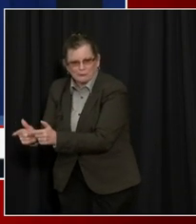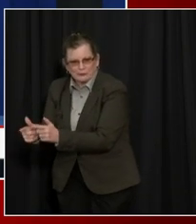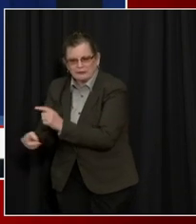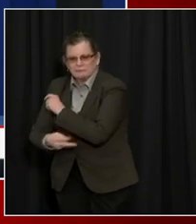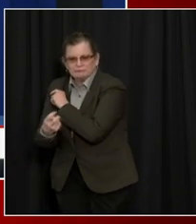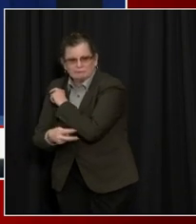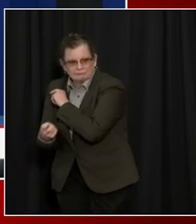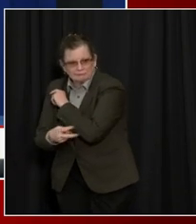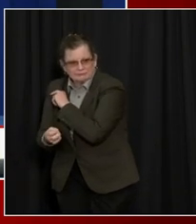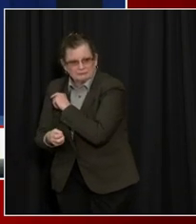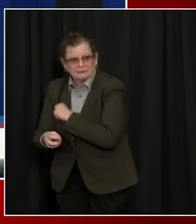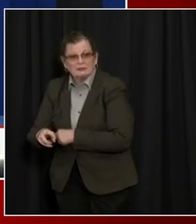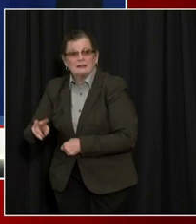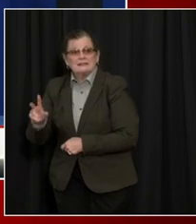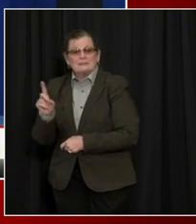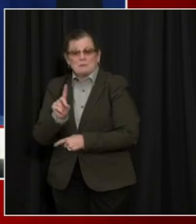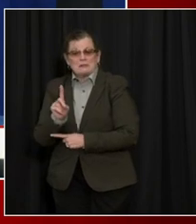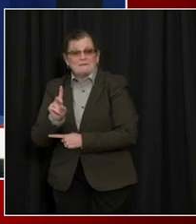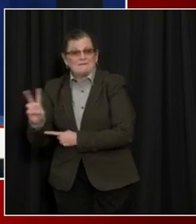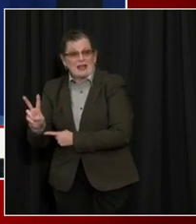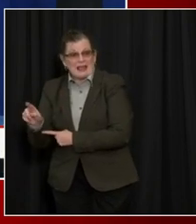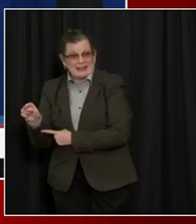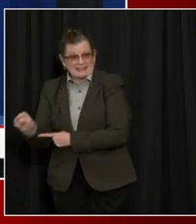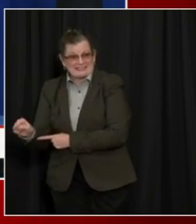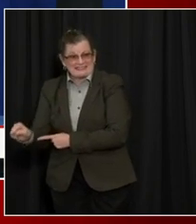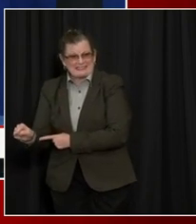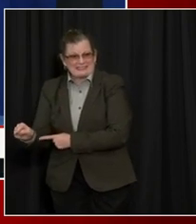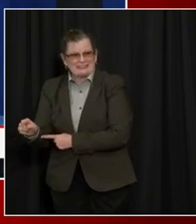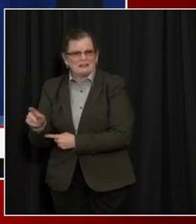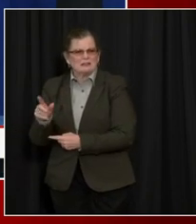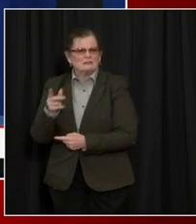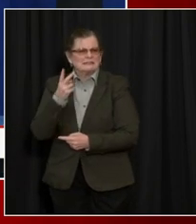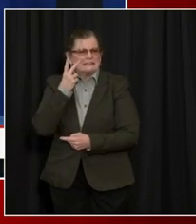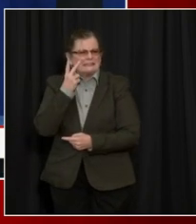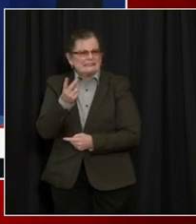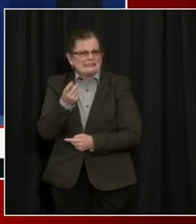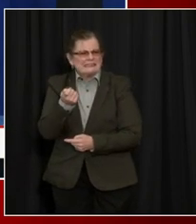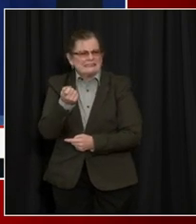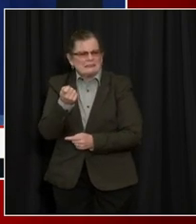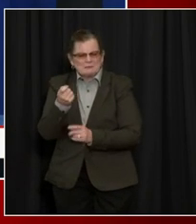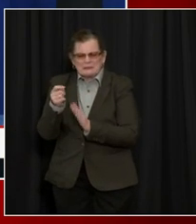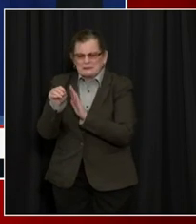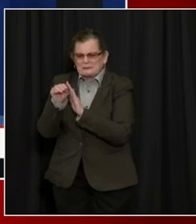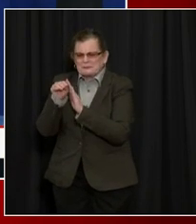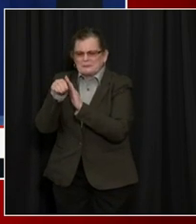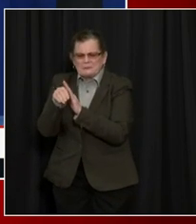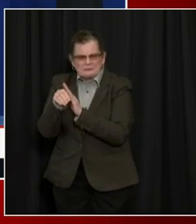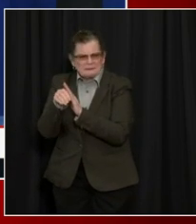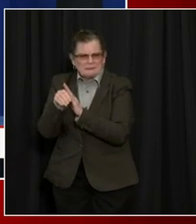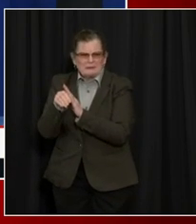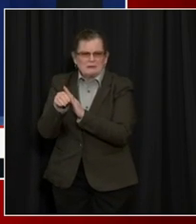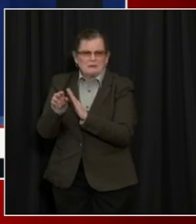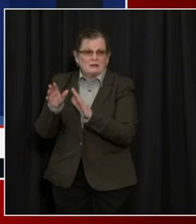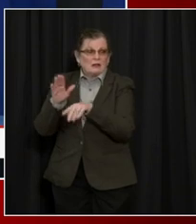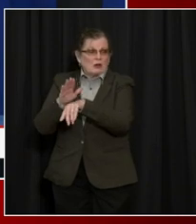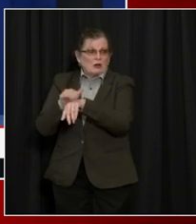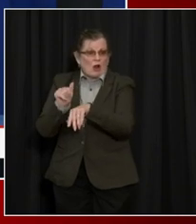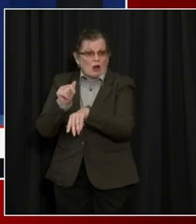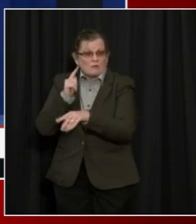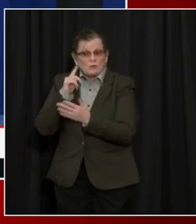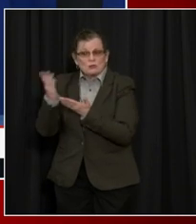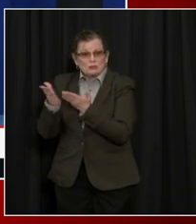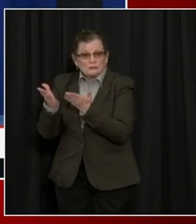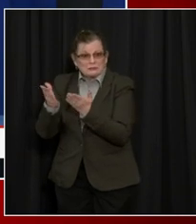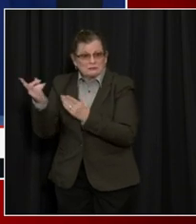actually seen a slight decrease in both calls for service, incidents of